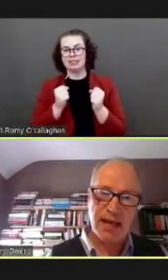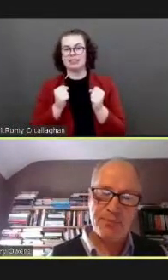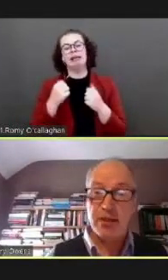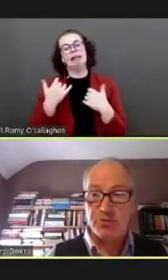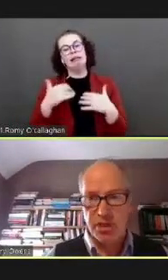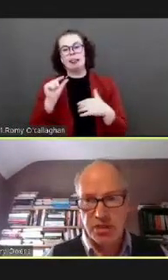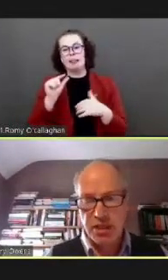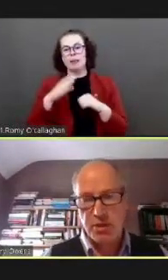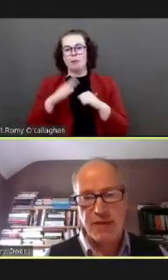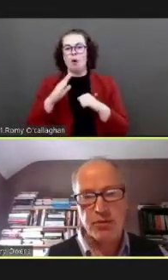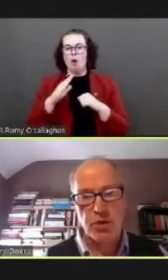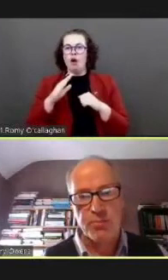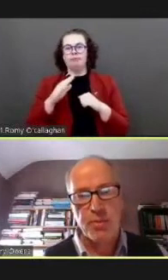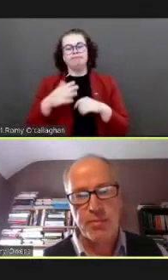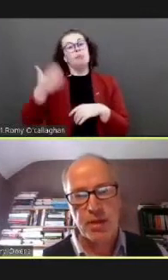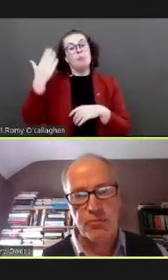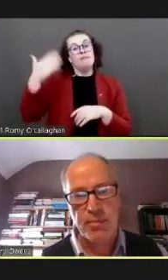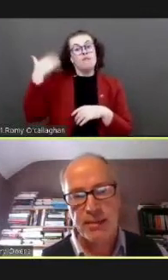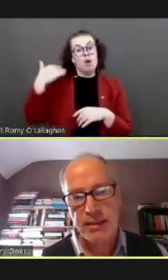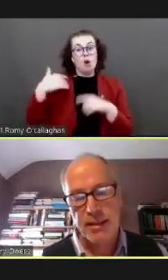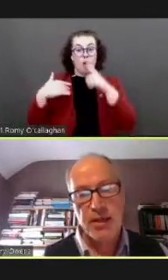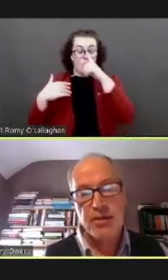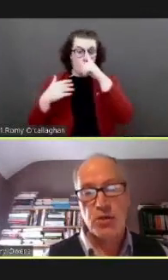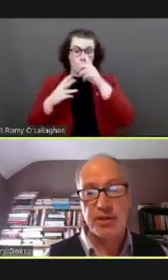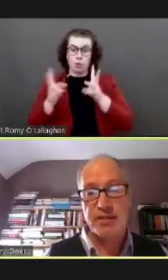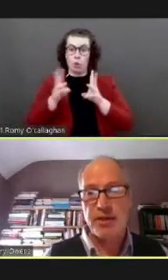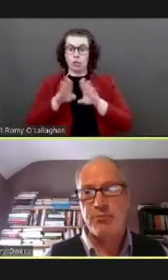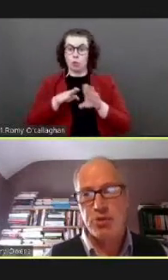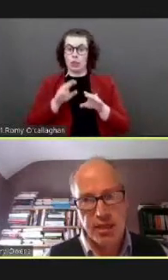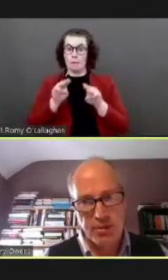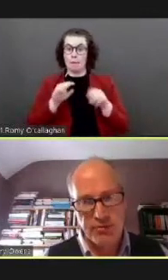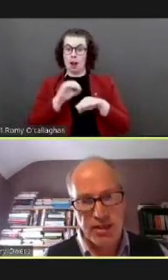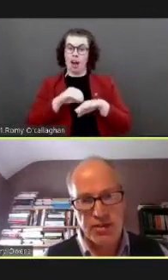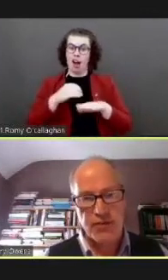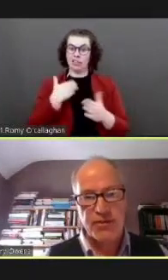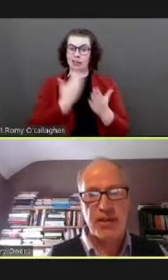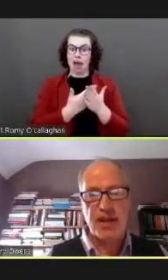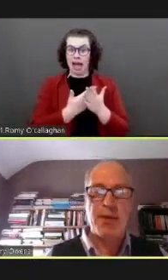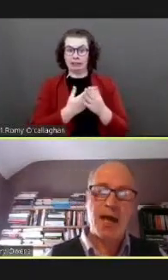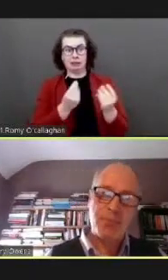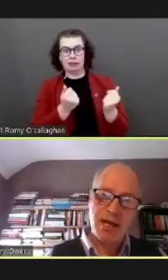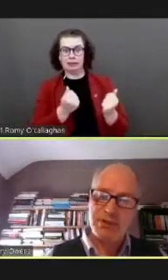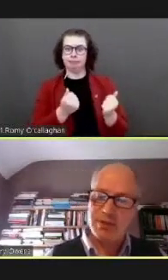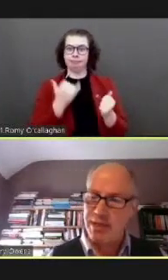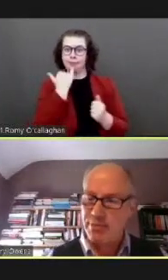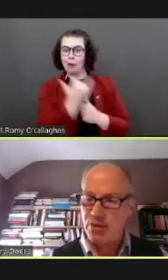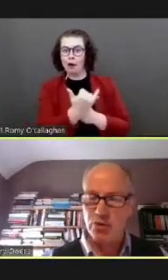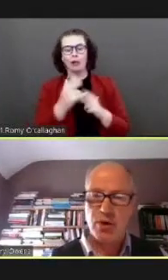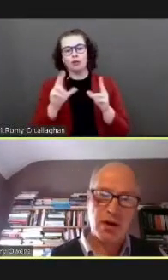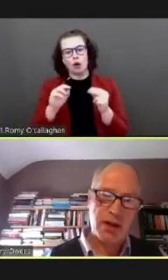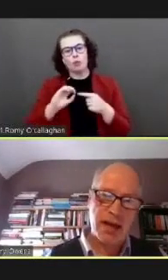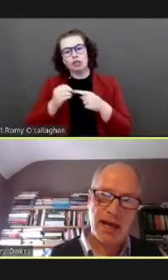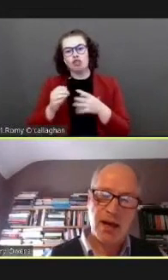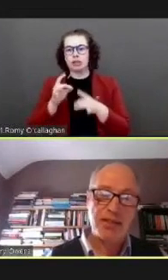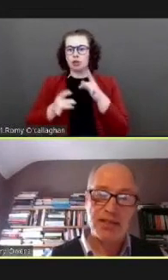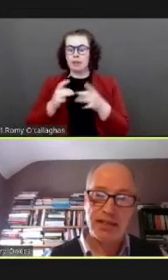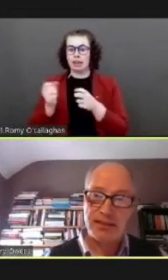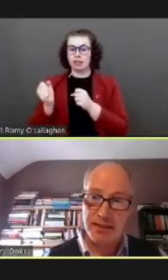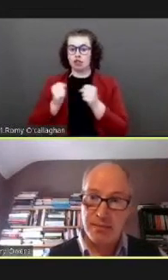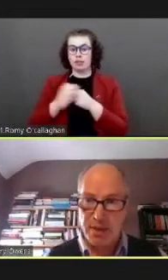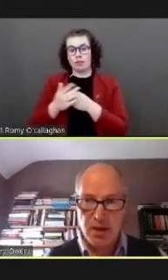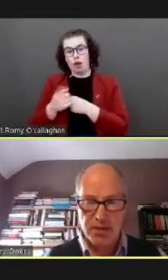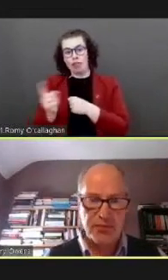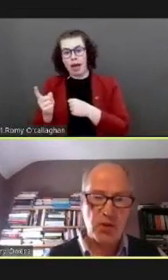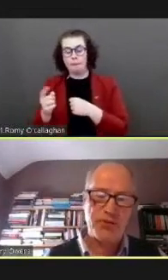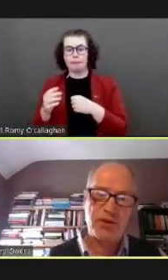difficult, traditionally we haven't worked with people on remand, so it's trying to provide a service to them and perhaps to people who are